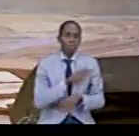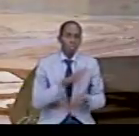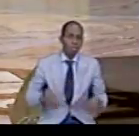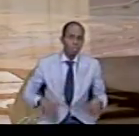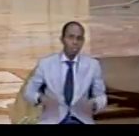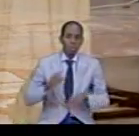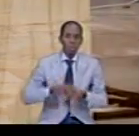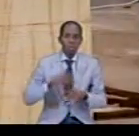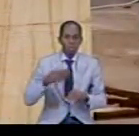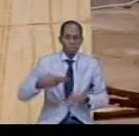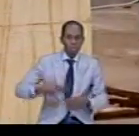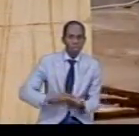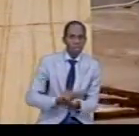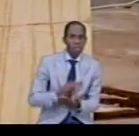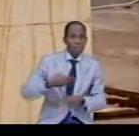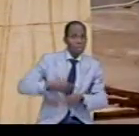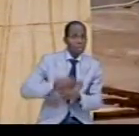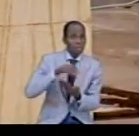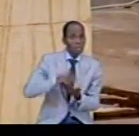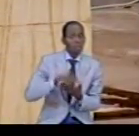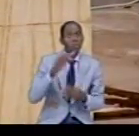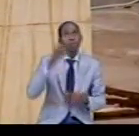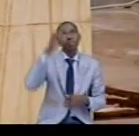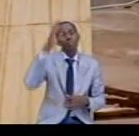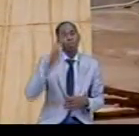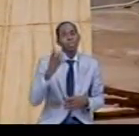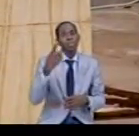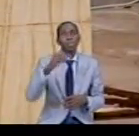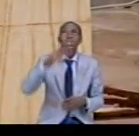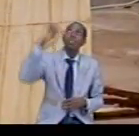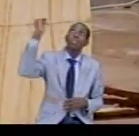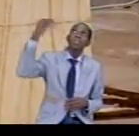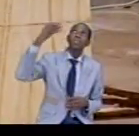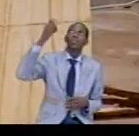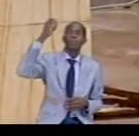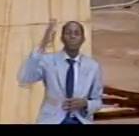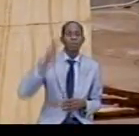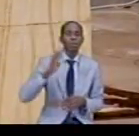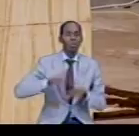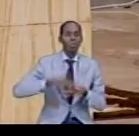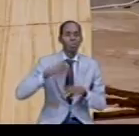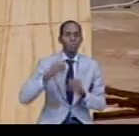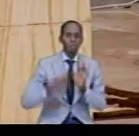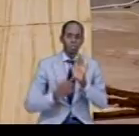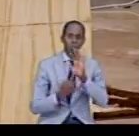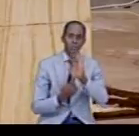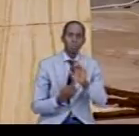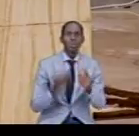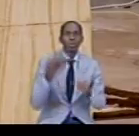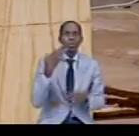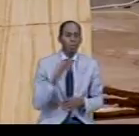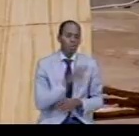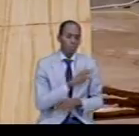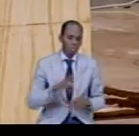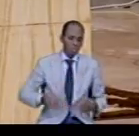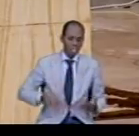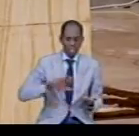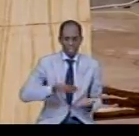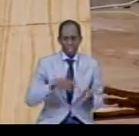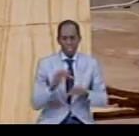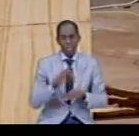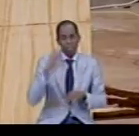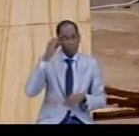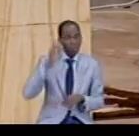God on the grace of God on the revelation of Christ dying for us